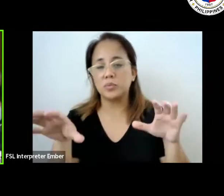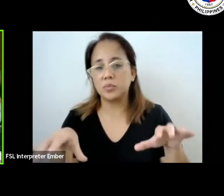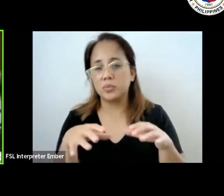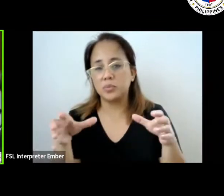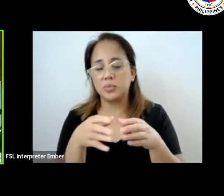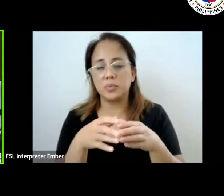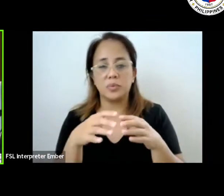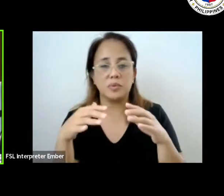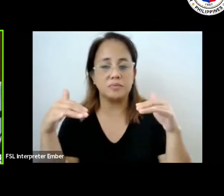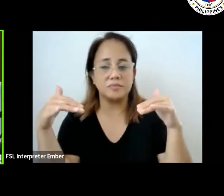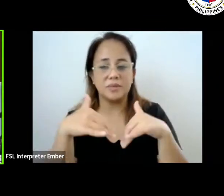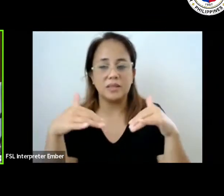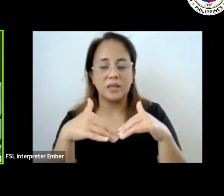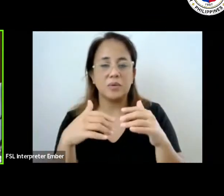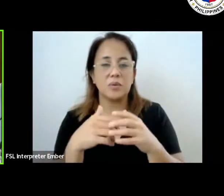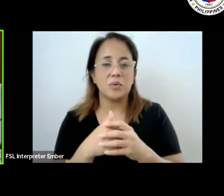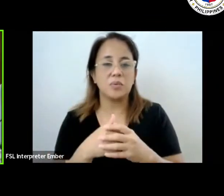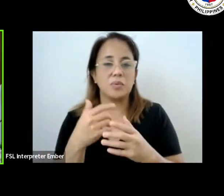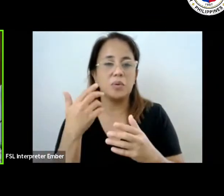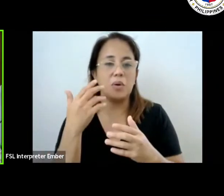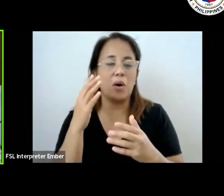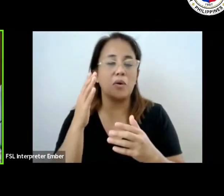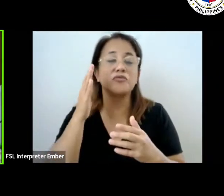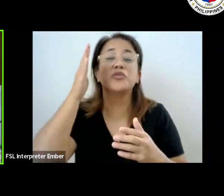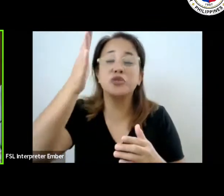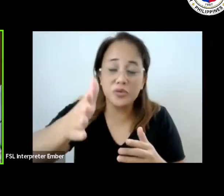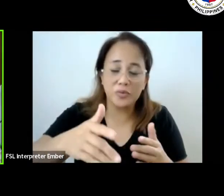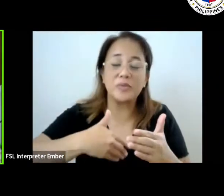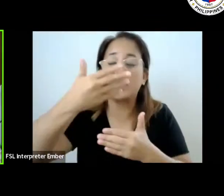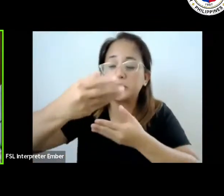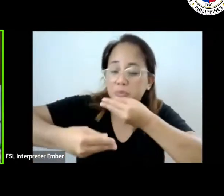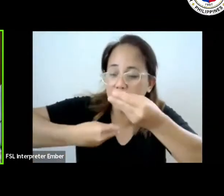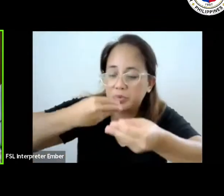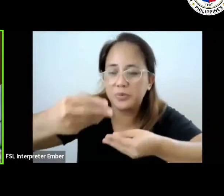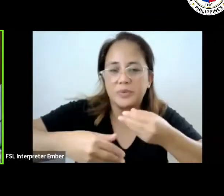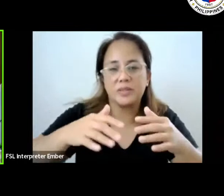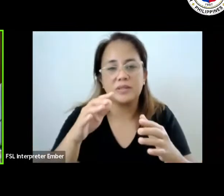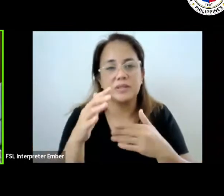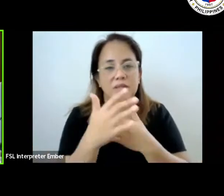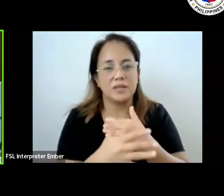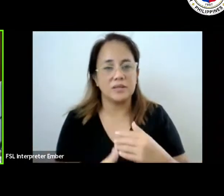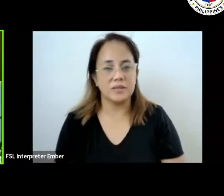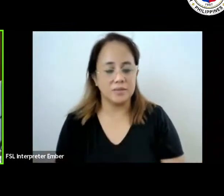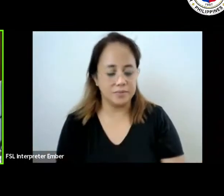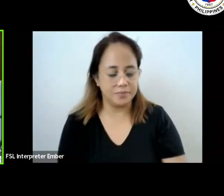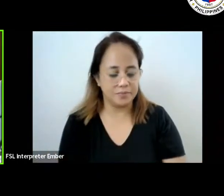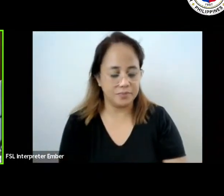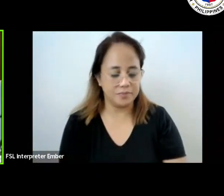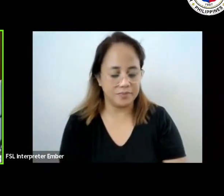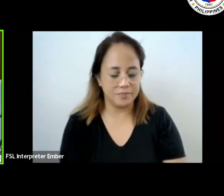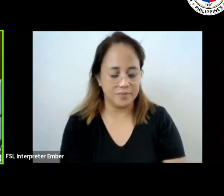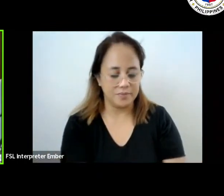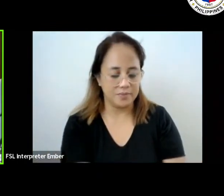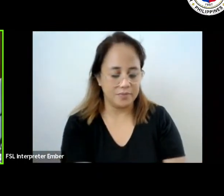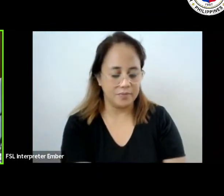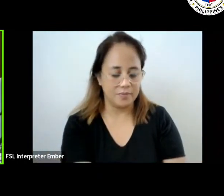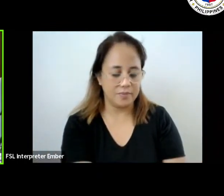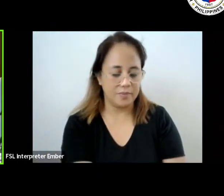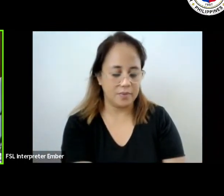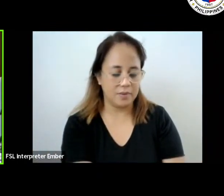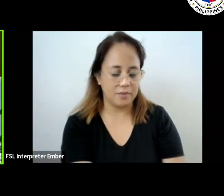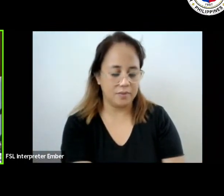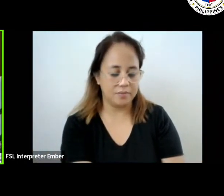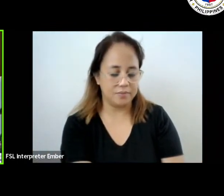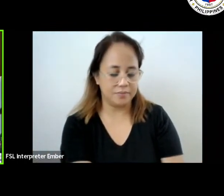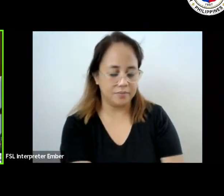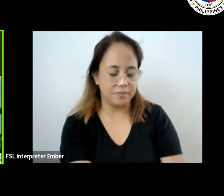the future of the next generation of this country. I think all of us are here because we want to improve education. This is